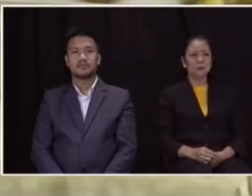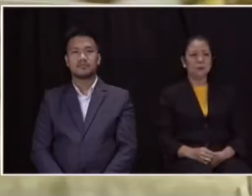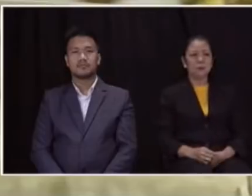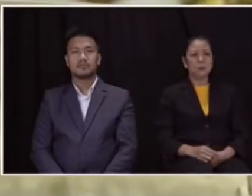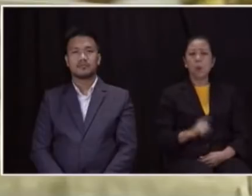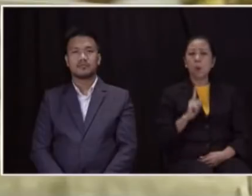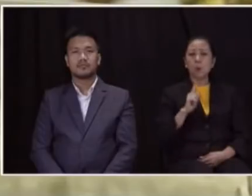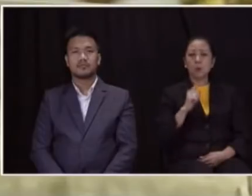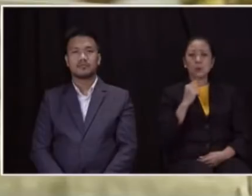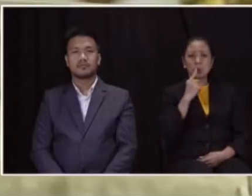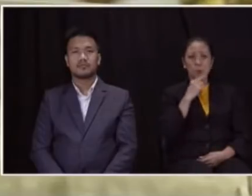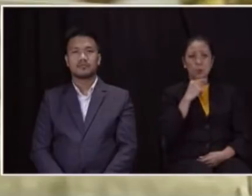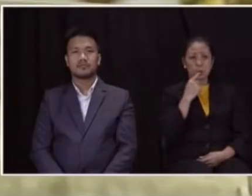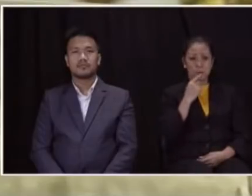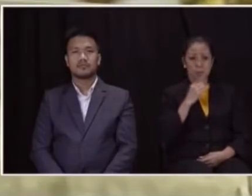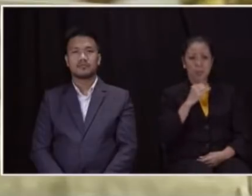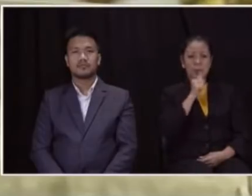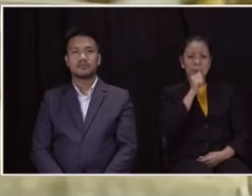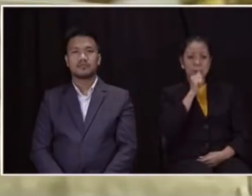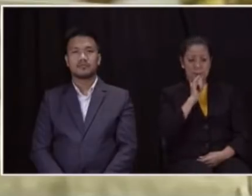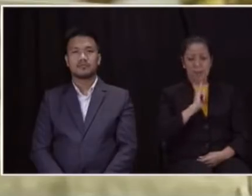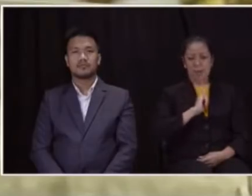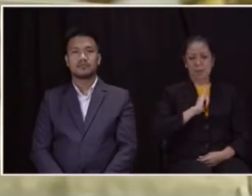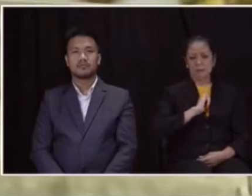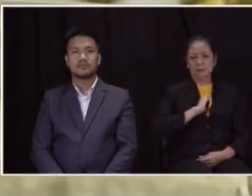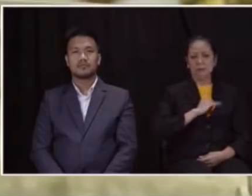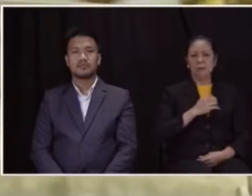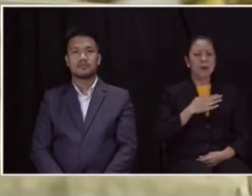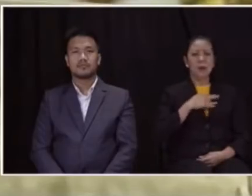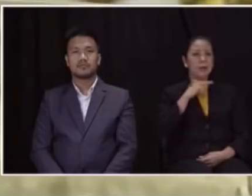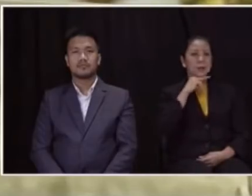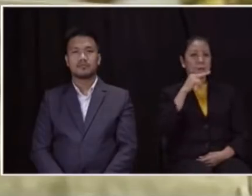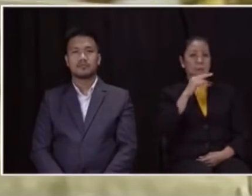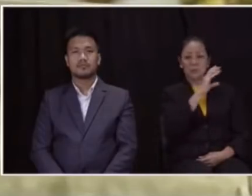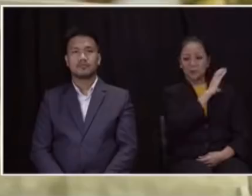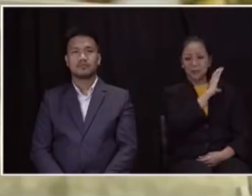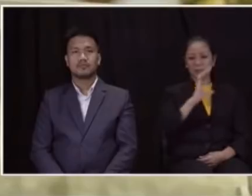what do you suppose that I am? I am not he.